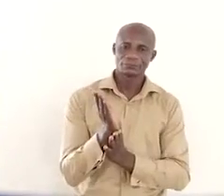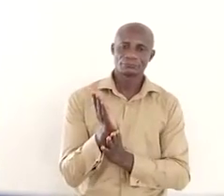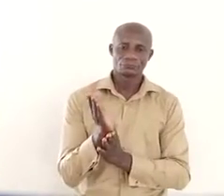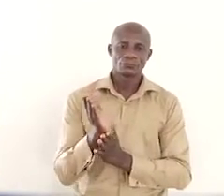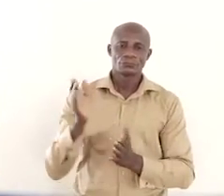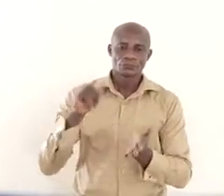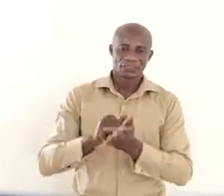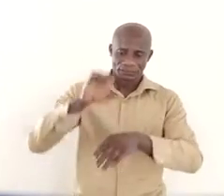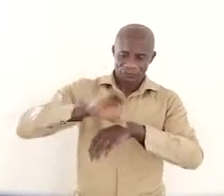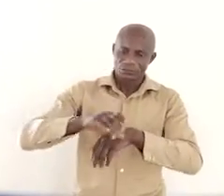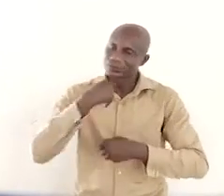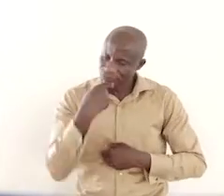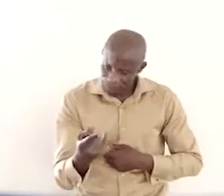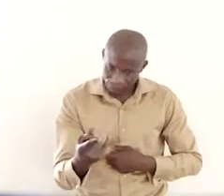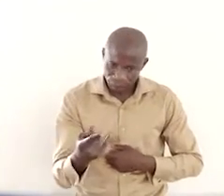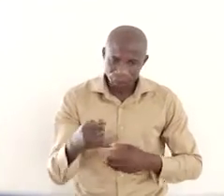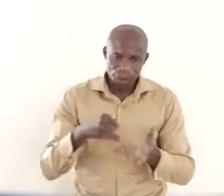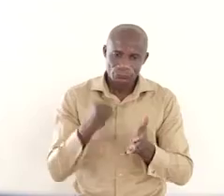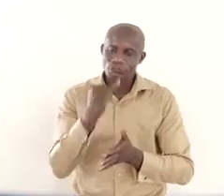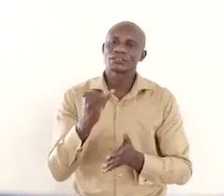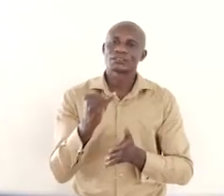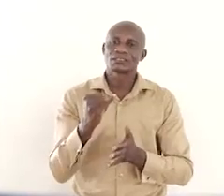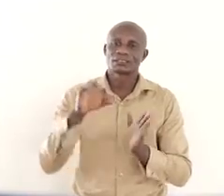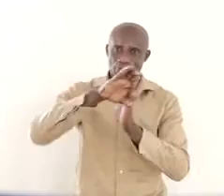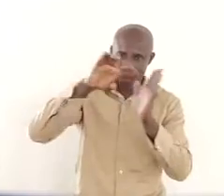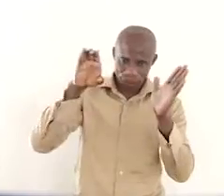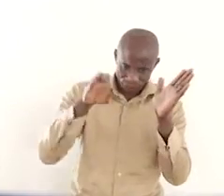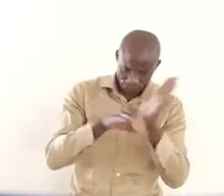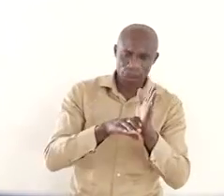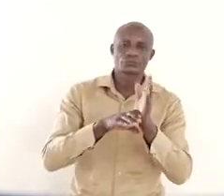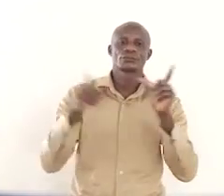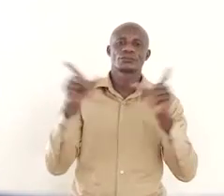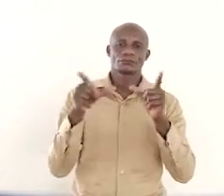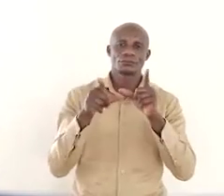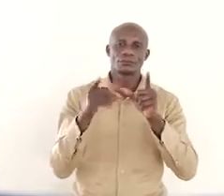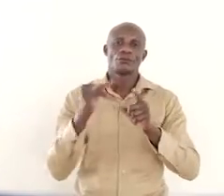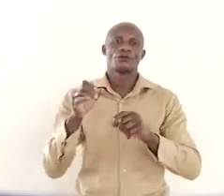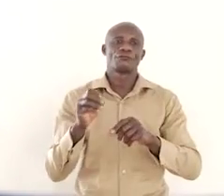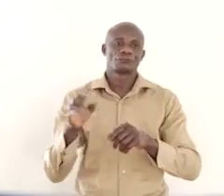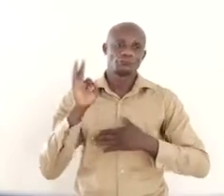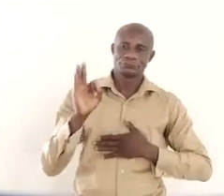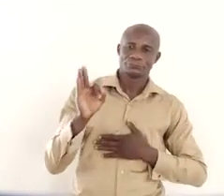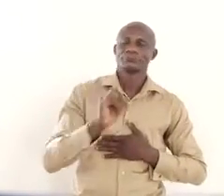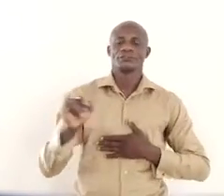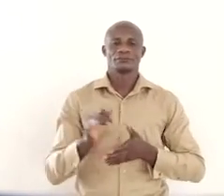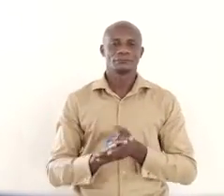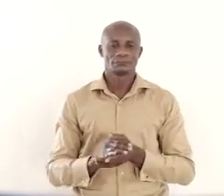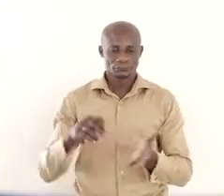country, that the church says it is a constitutive dimension of